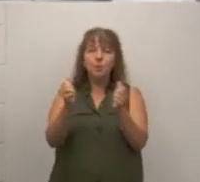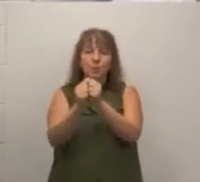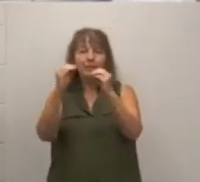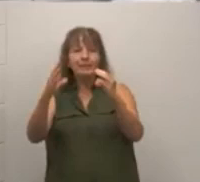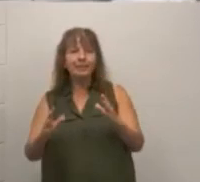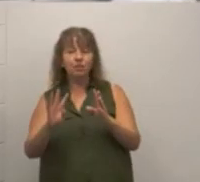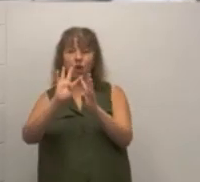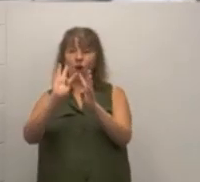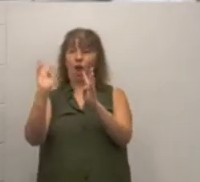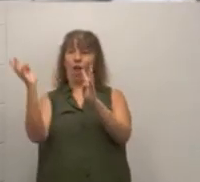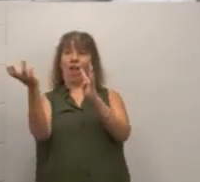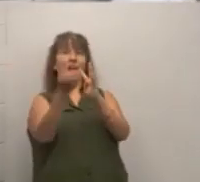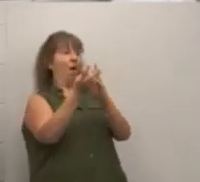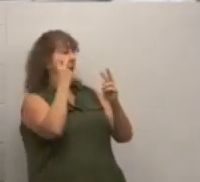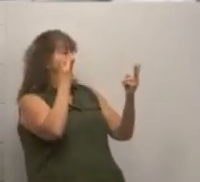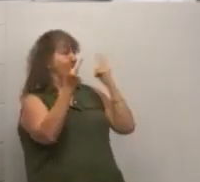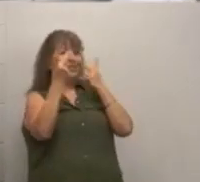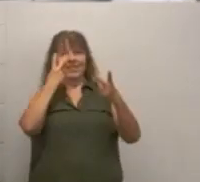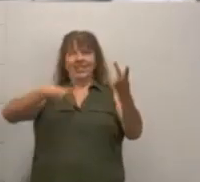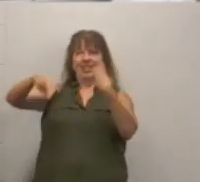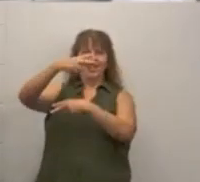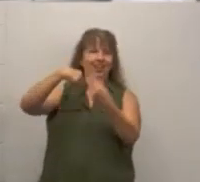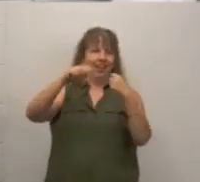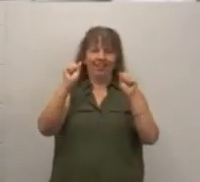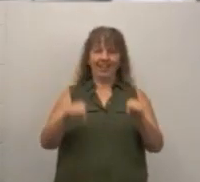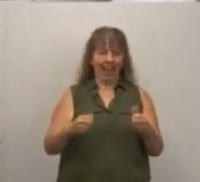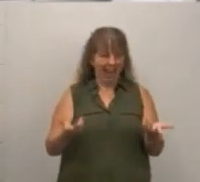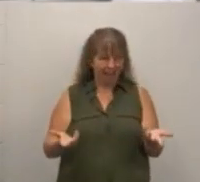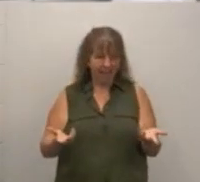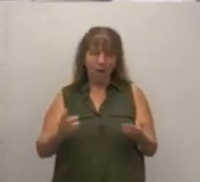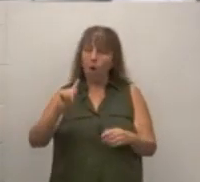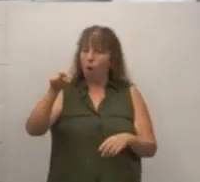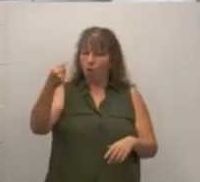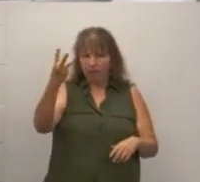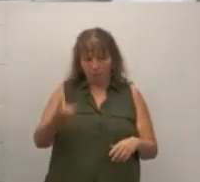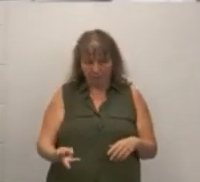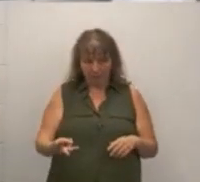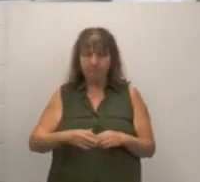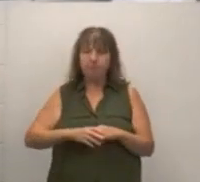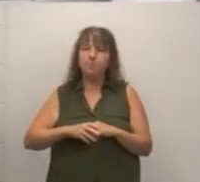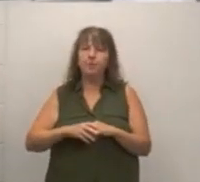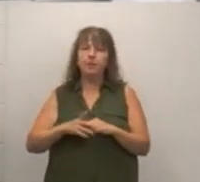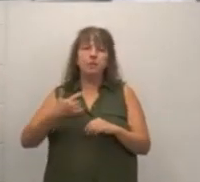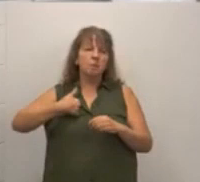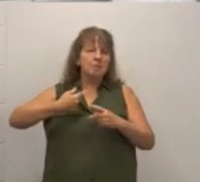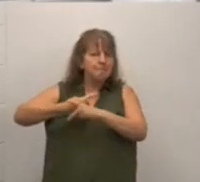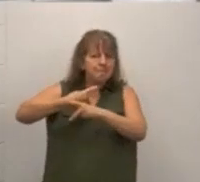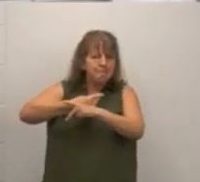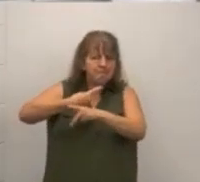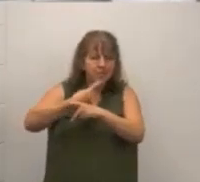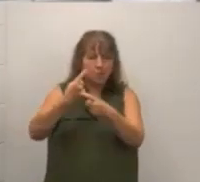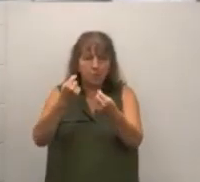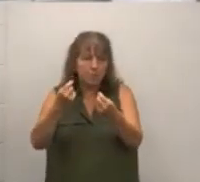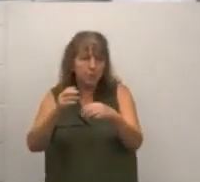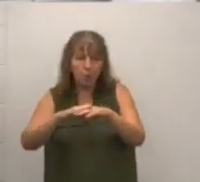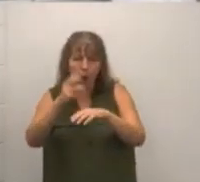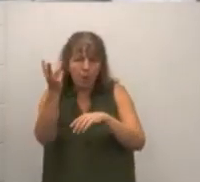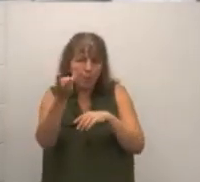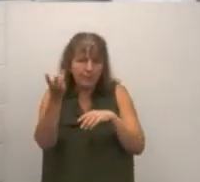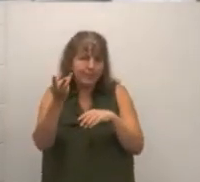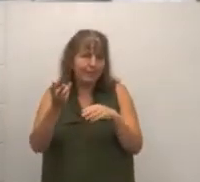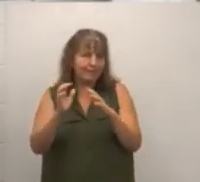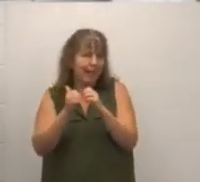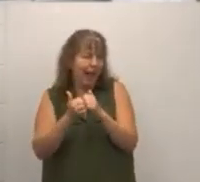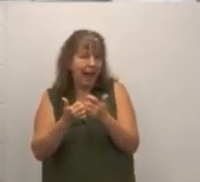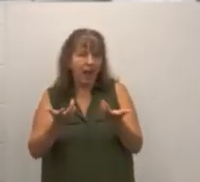same space. So there are lots of different conversations happening about how you use that time,